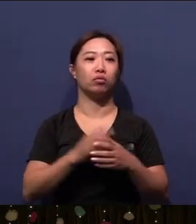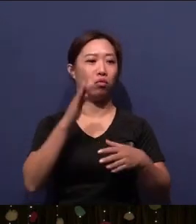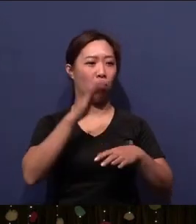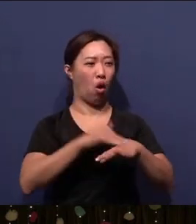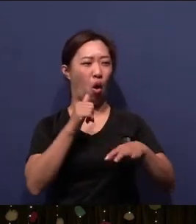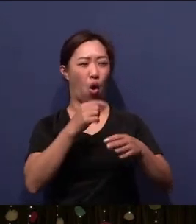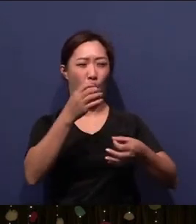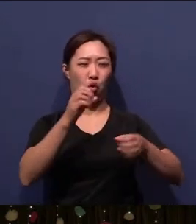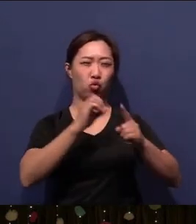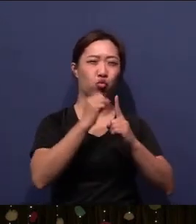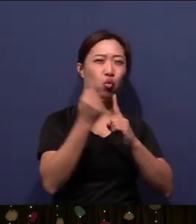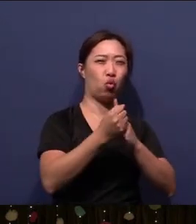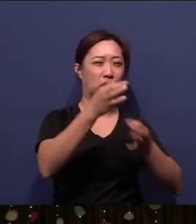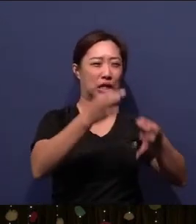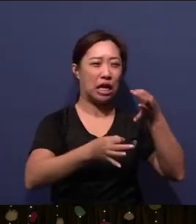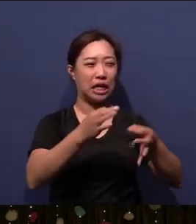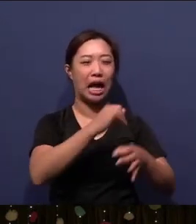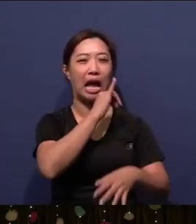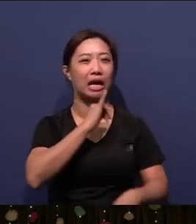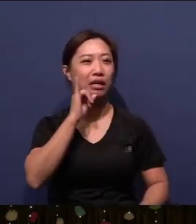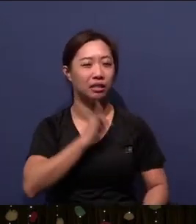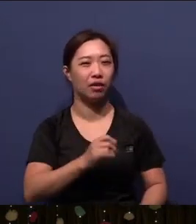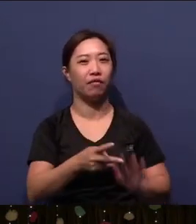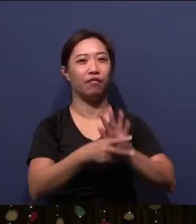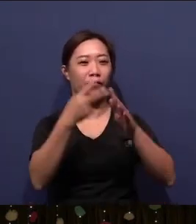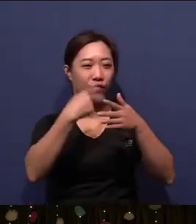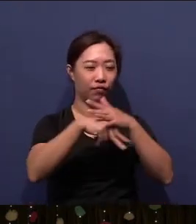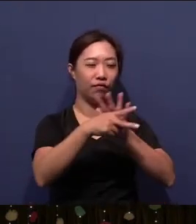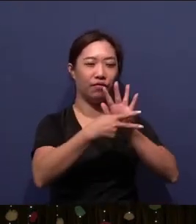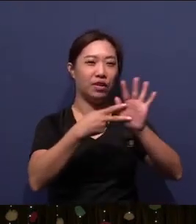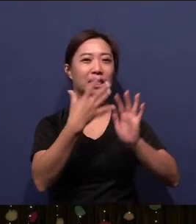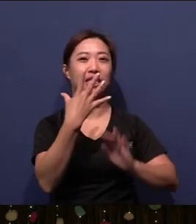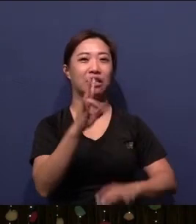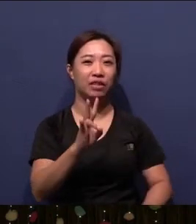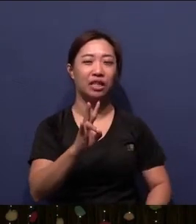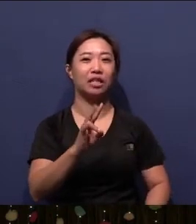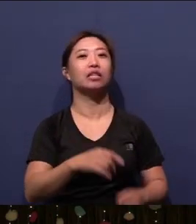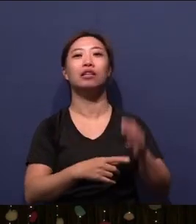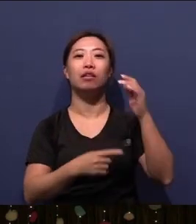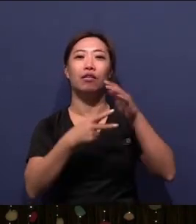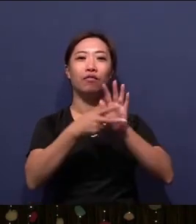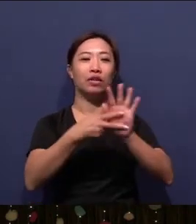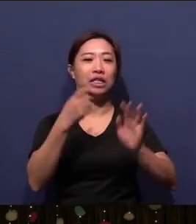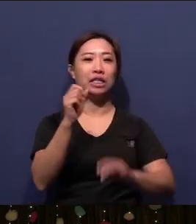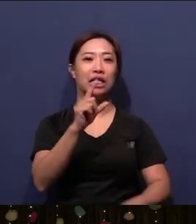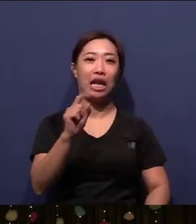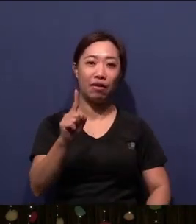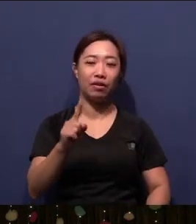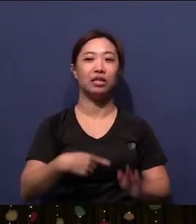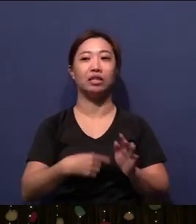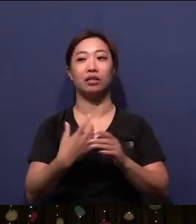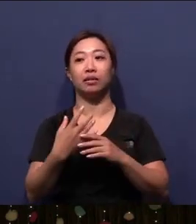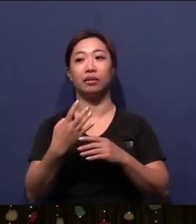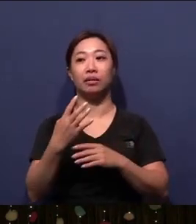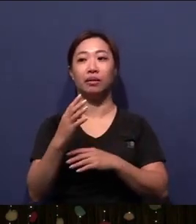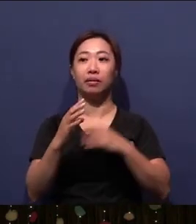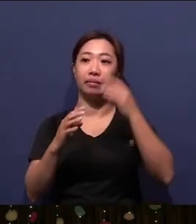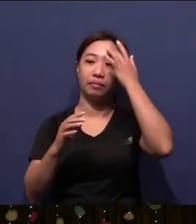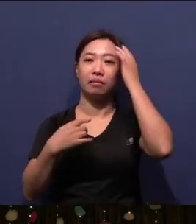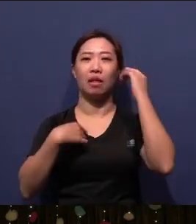justice. Isaiah chapter 1, verse 1-17, Deuteronomy chapter 15, verse 11, Micah 6, 8,